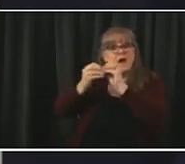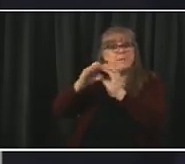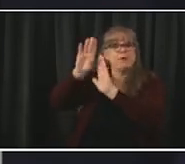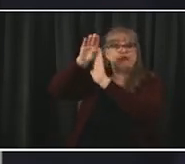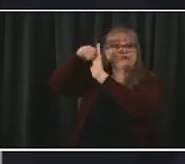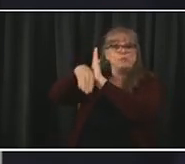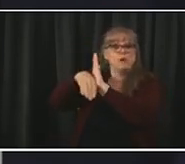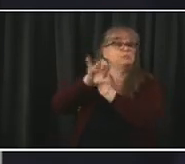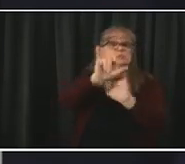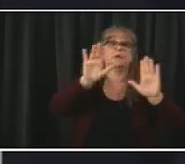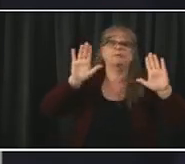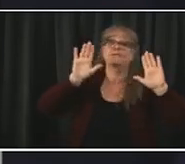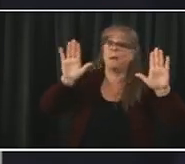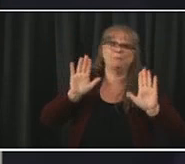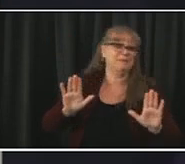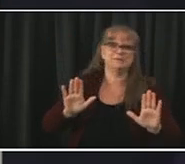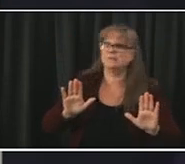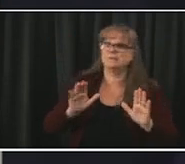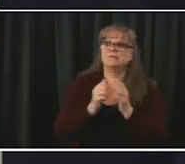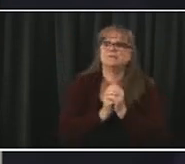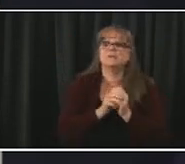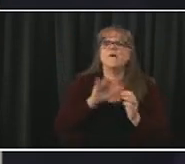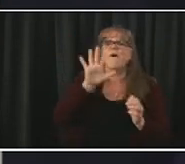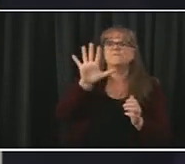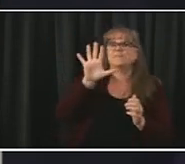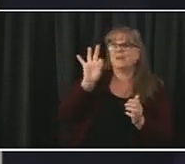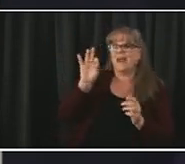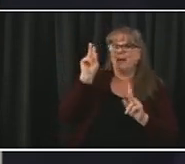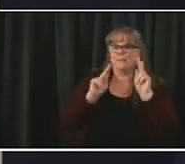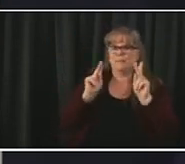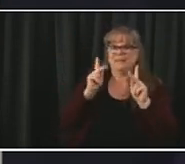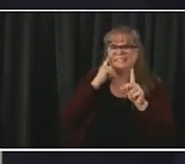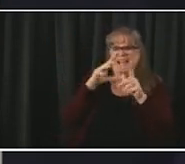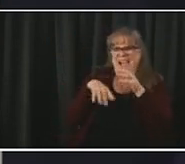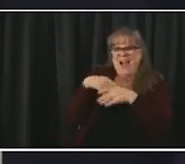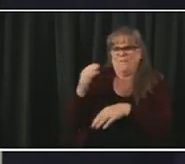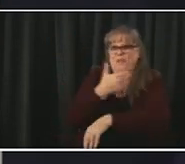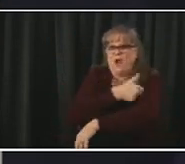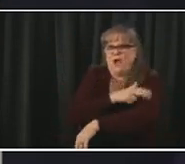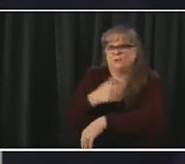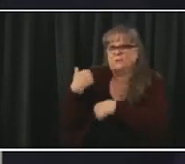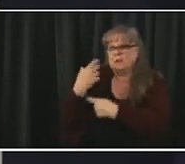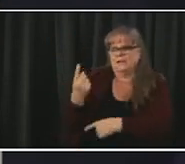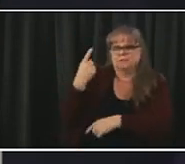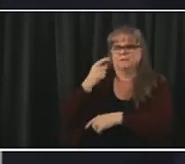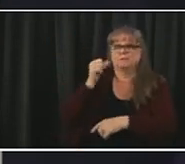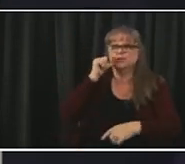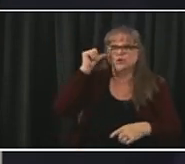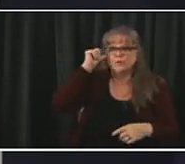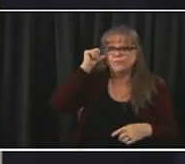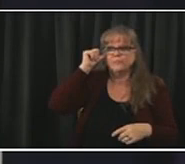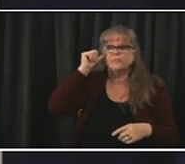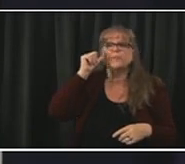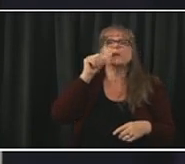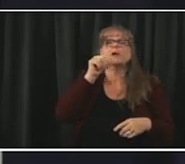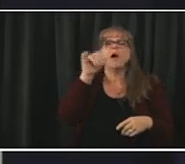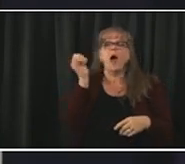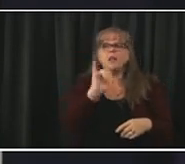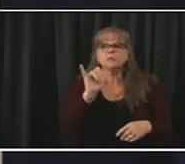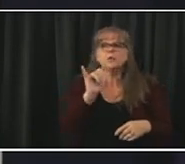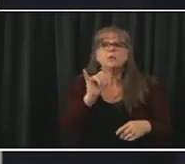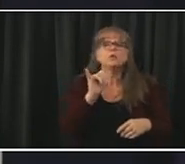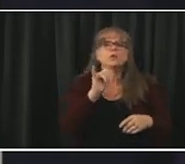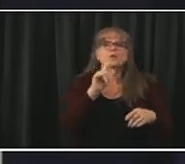59 people were discharged in the last 24 hours. Obviously, some were admitted as well. So the number just went down by